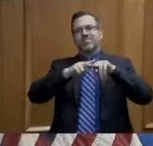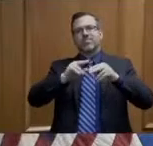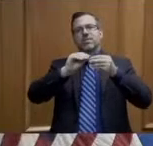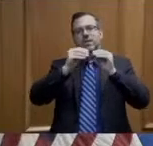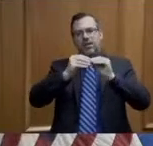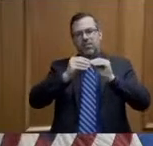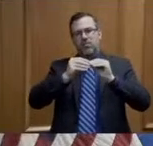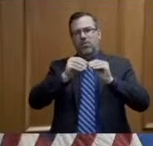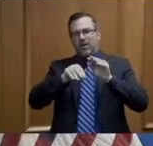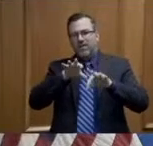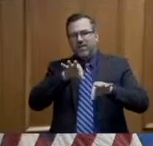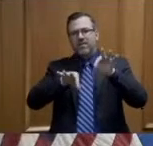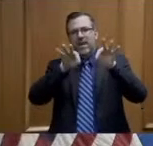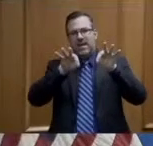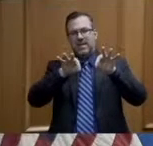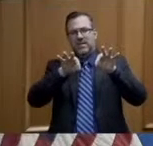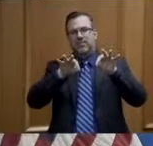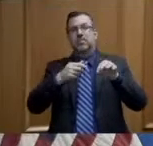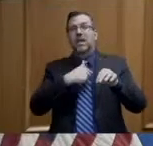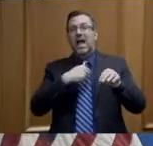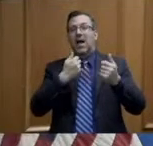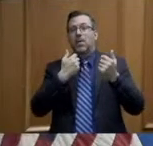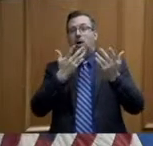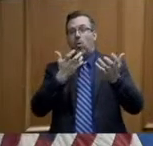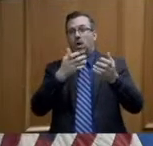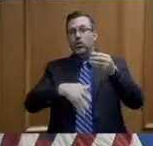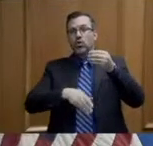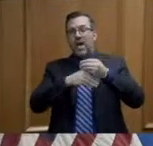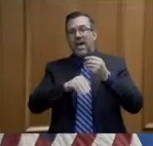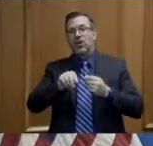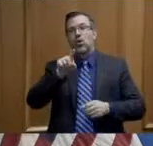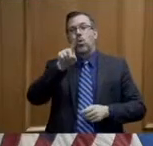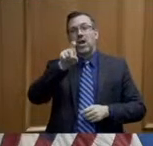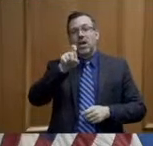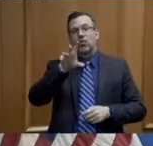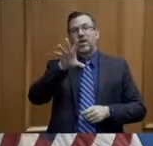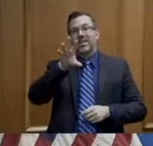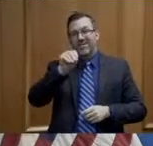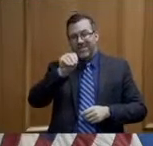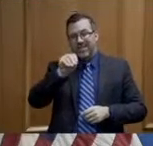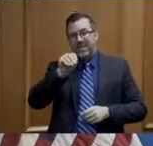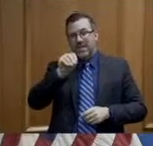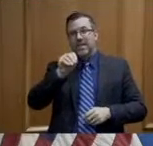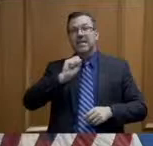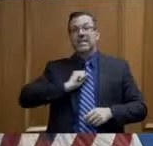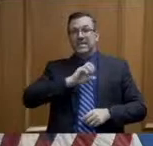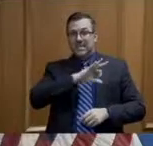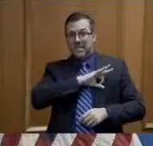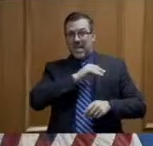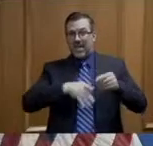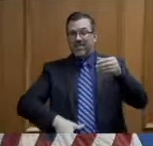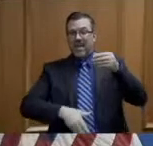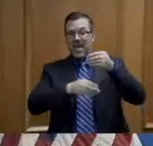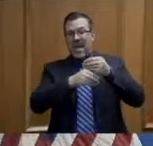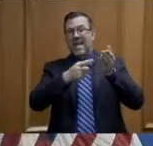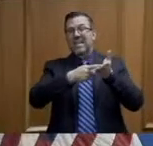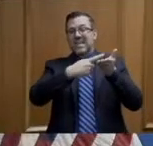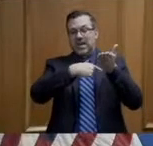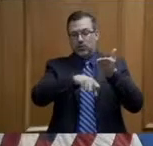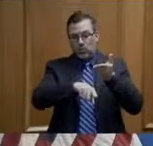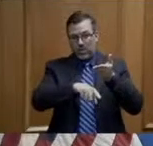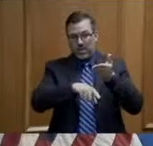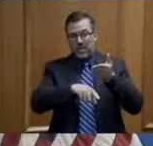I am shooting to bring on an additional 150 contact tracing staff next week and then have additional plans